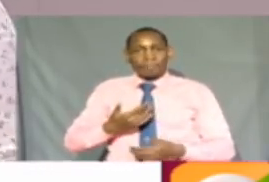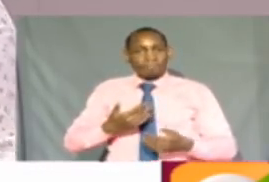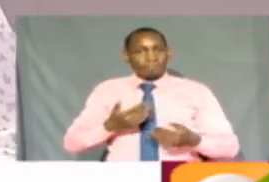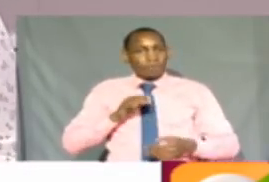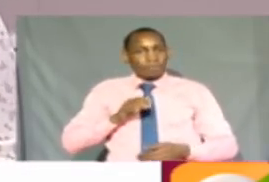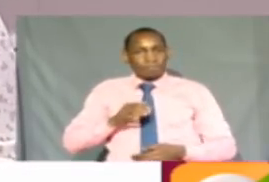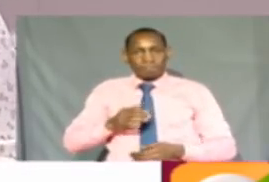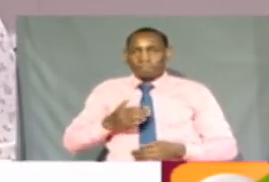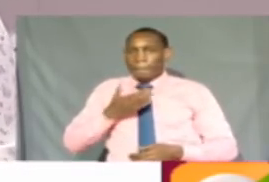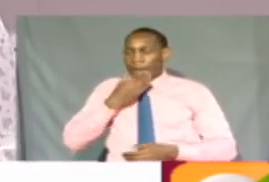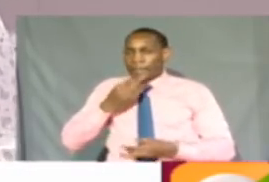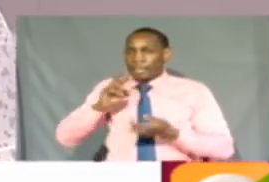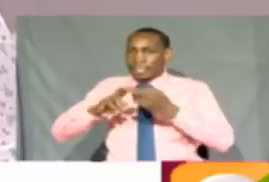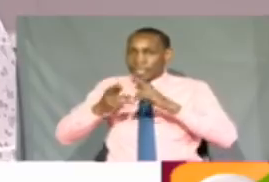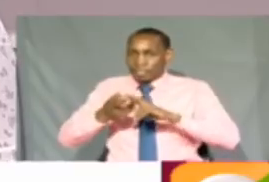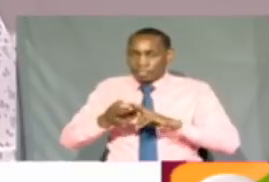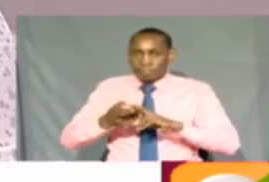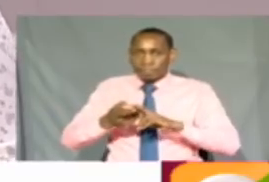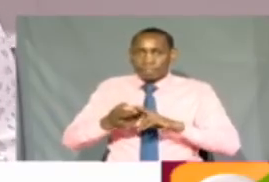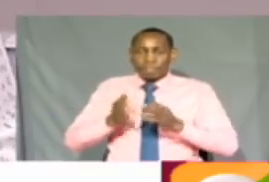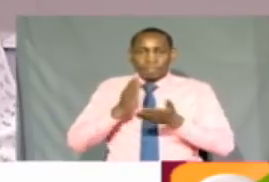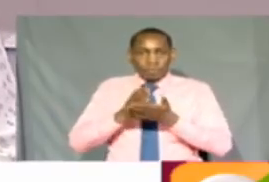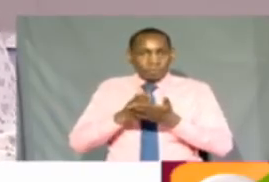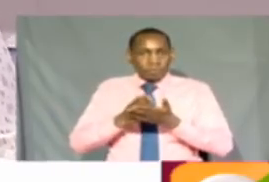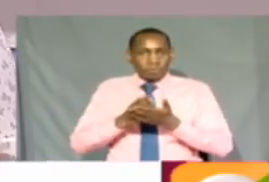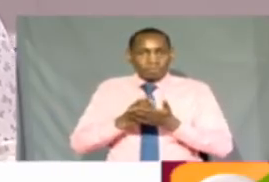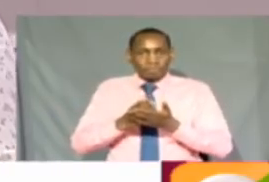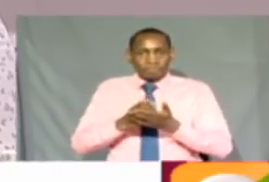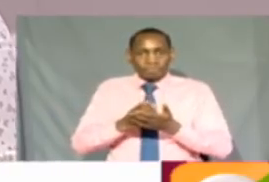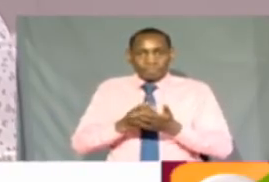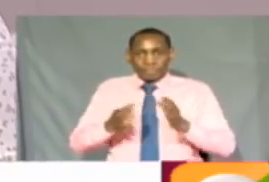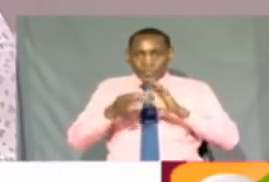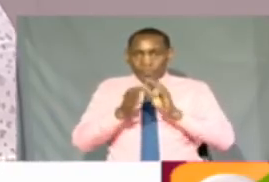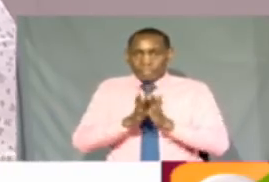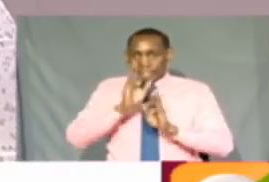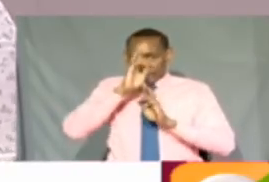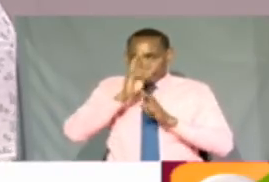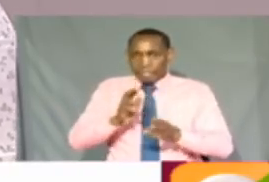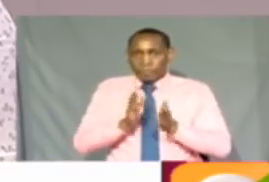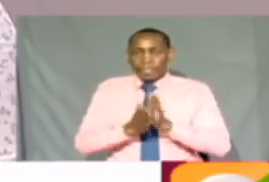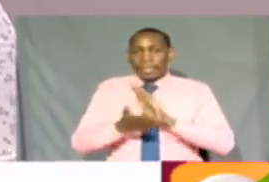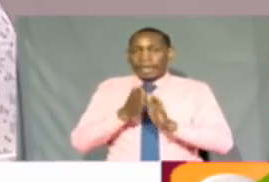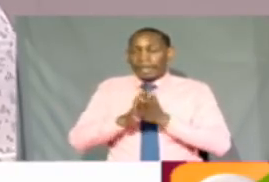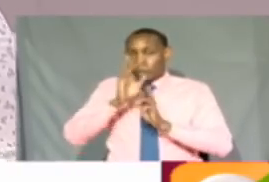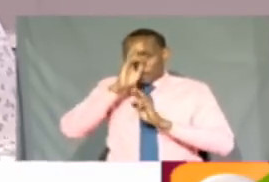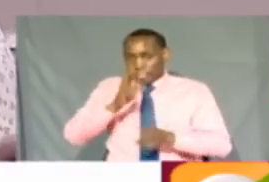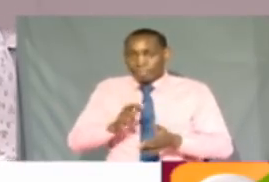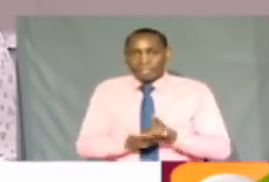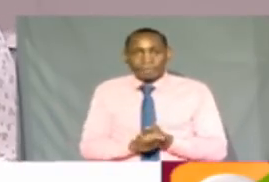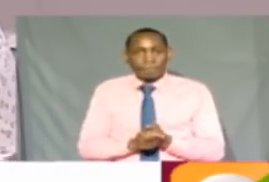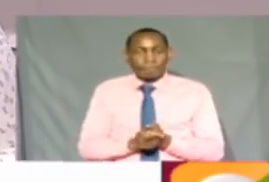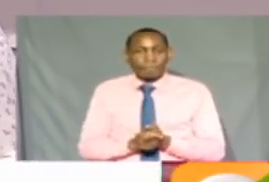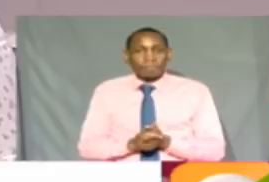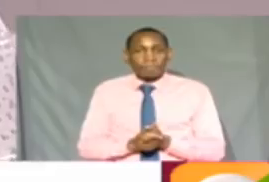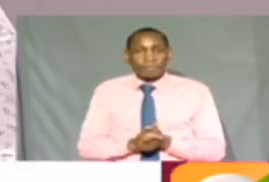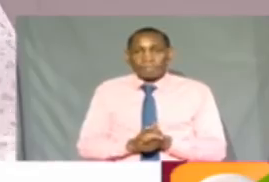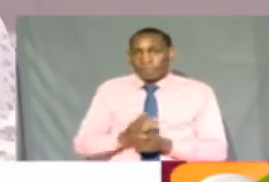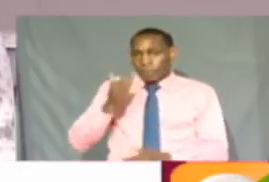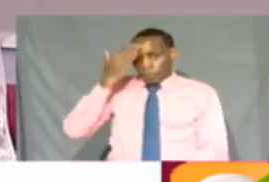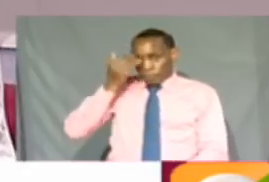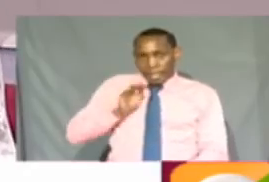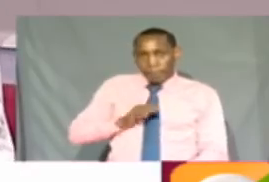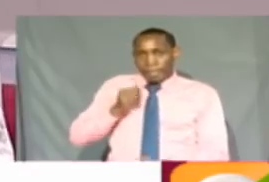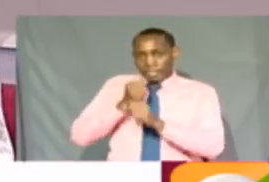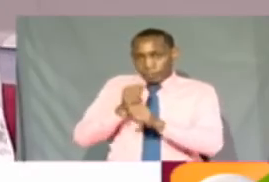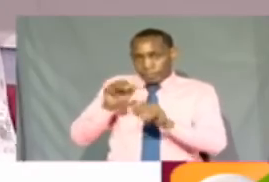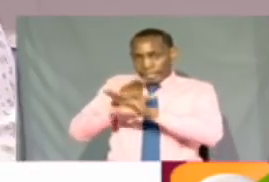relationship. And that's a thin line. That's a very thin line between respect and losing respect for each other. Because one day I'll be doing everything for you. Then one day I'll ask myself, why am I actually